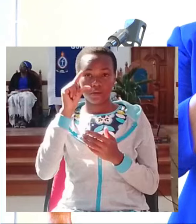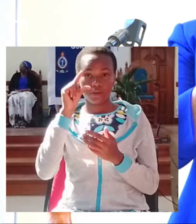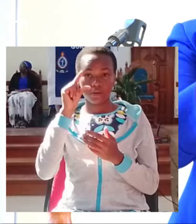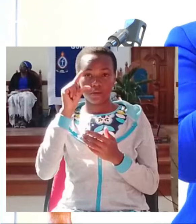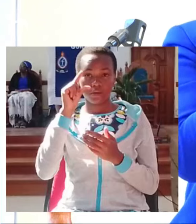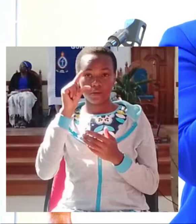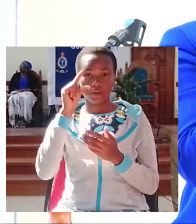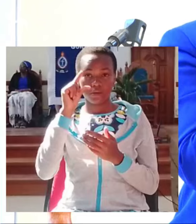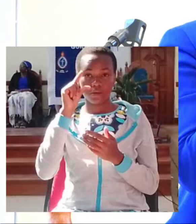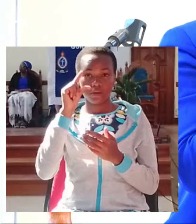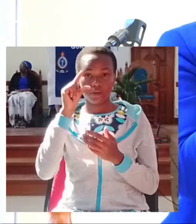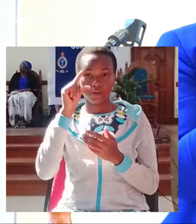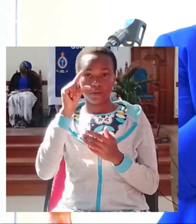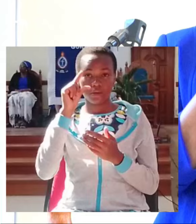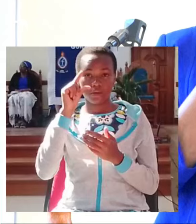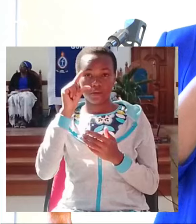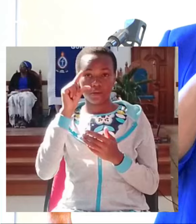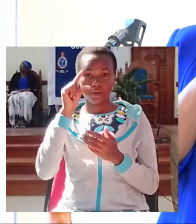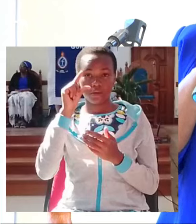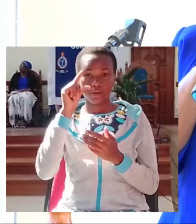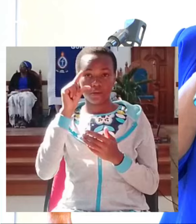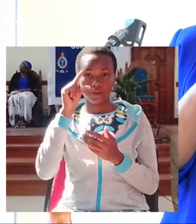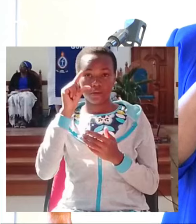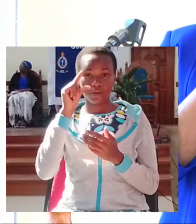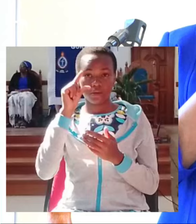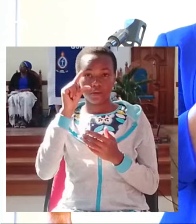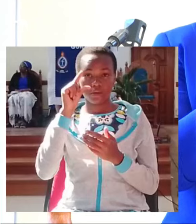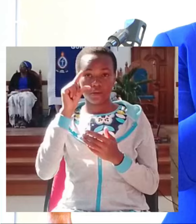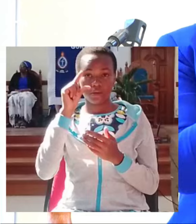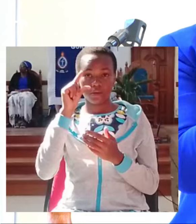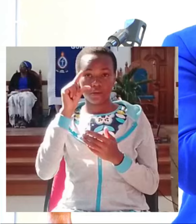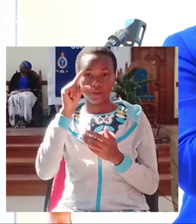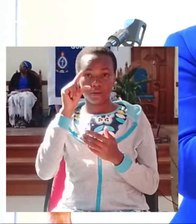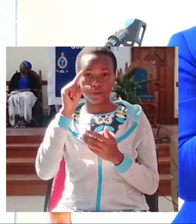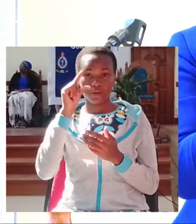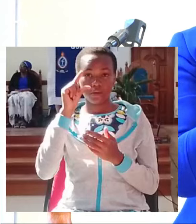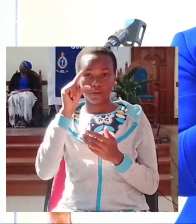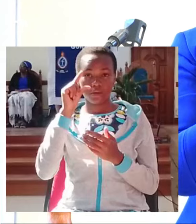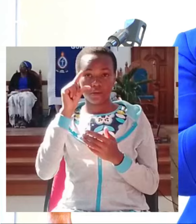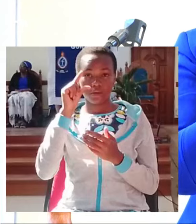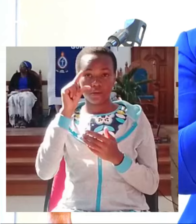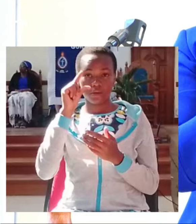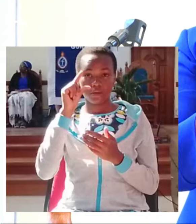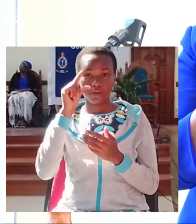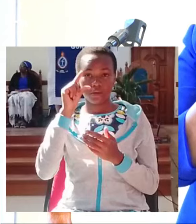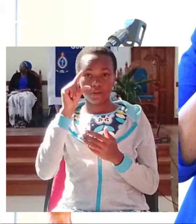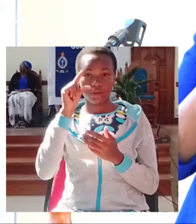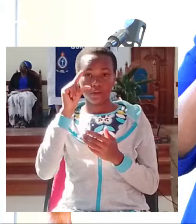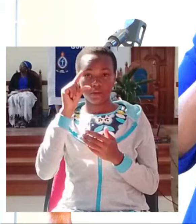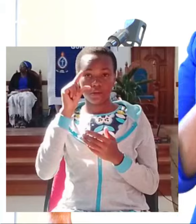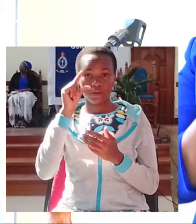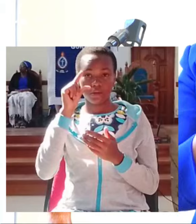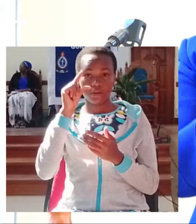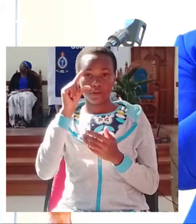cry, Abba Father, the God who calls us by our names, who has told us,